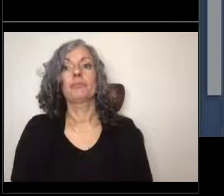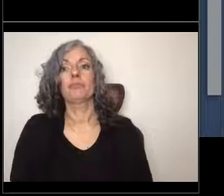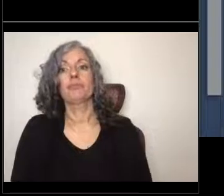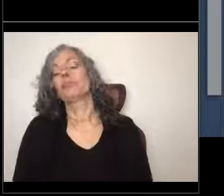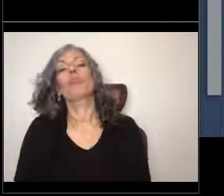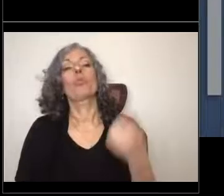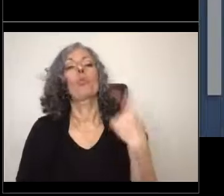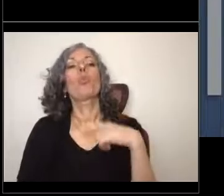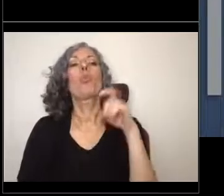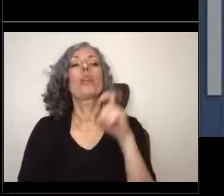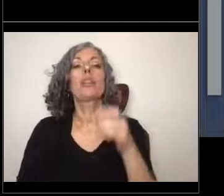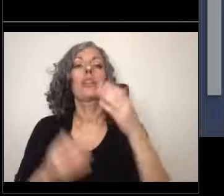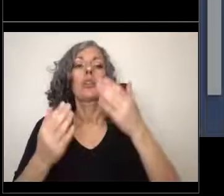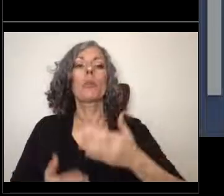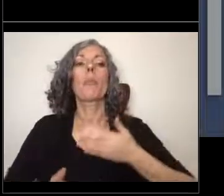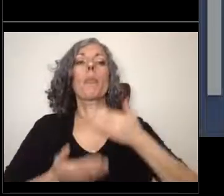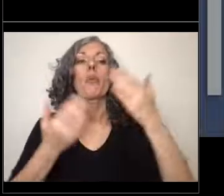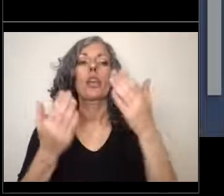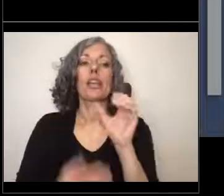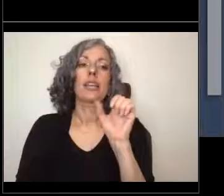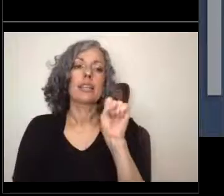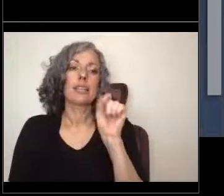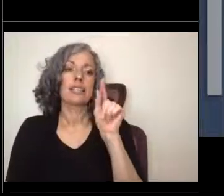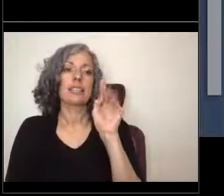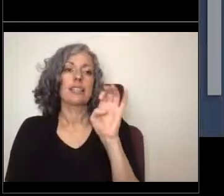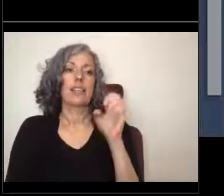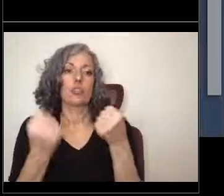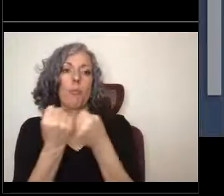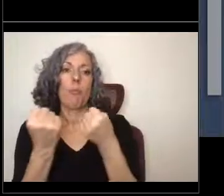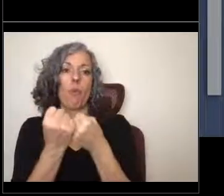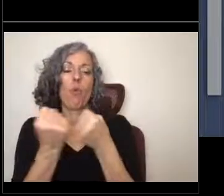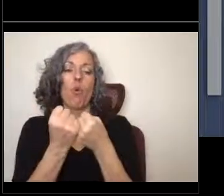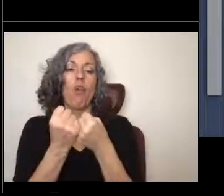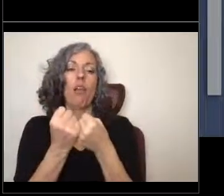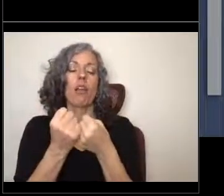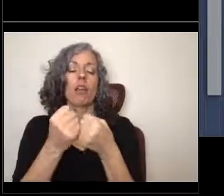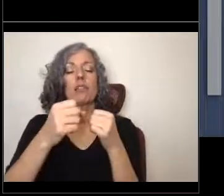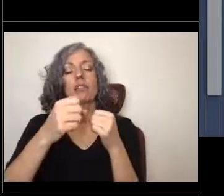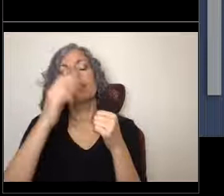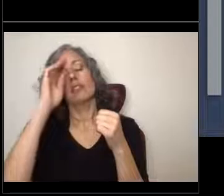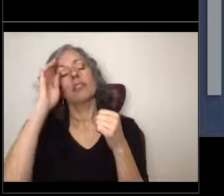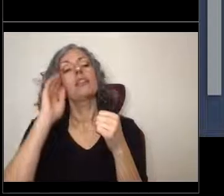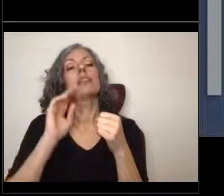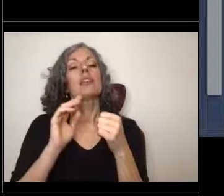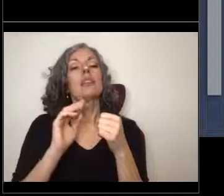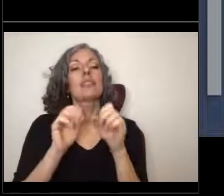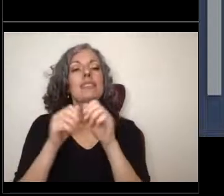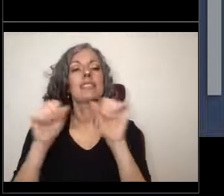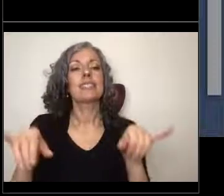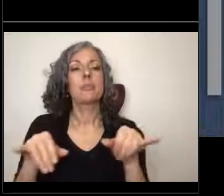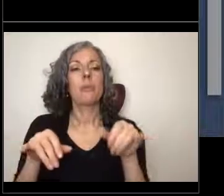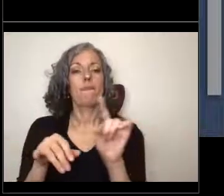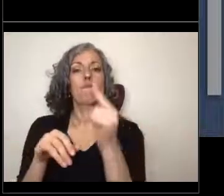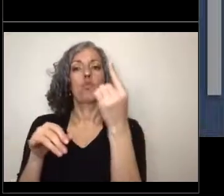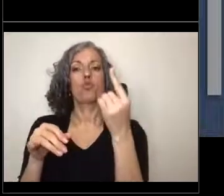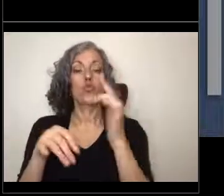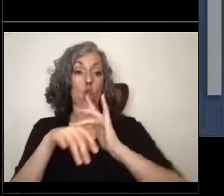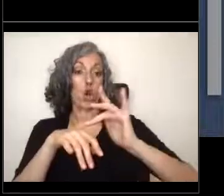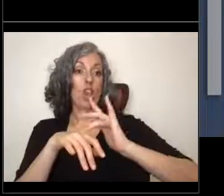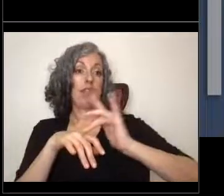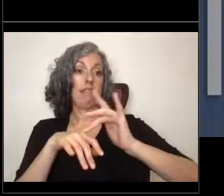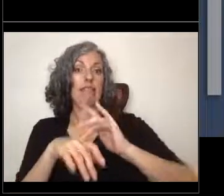be bringing stakeholders involved earlier in this process. I can tell you the first I saw this was something that was, you know, I